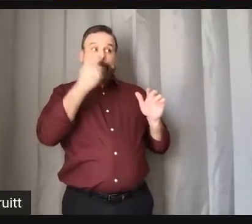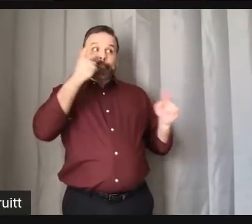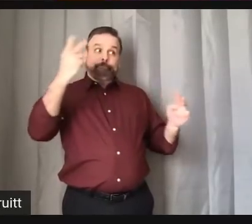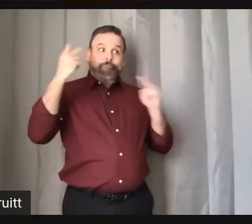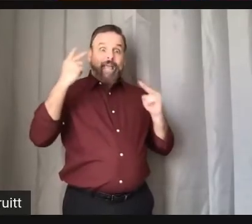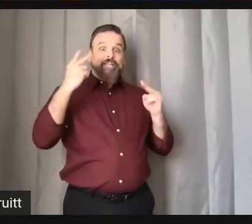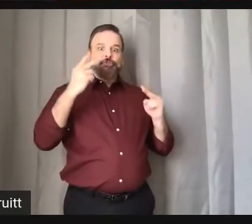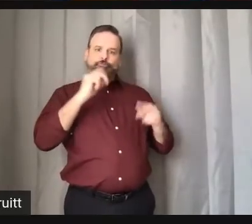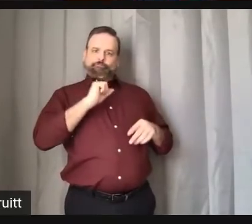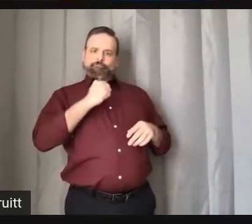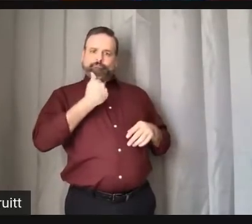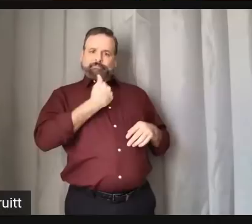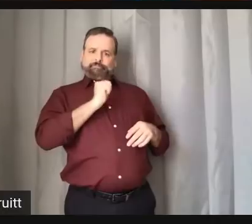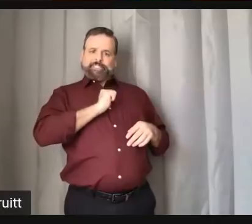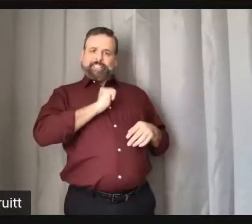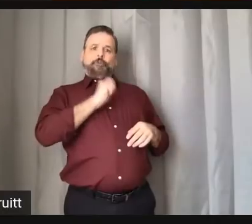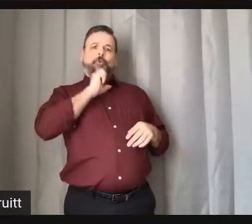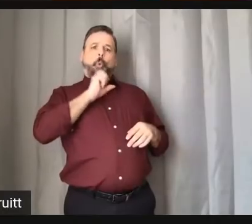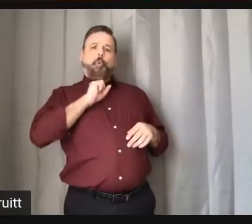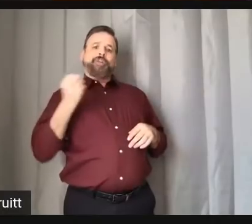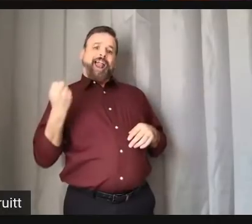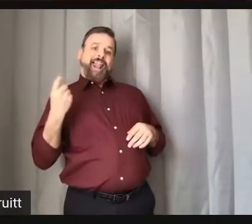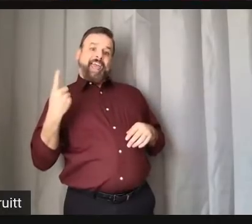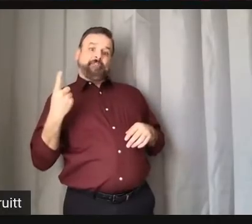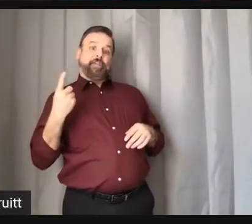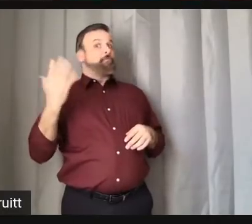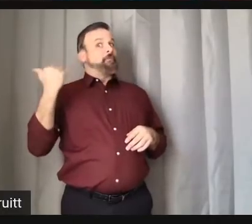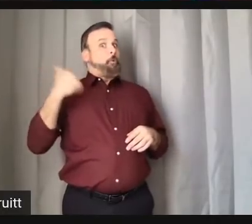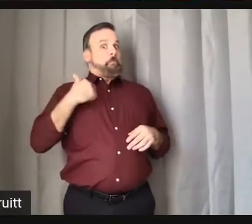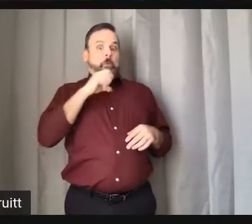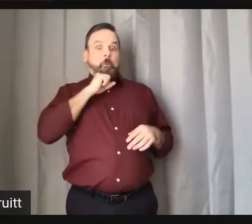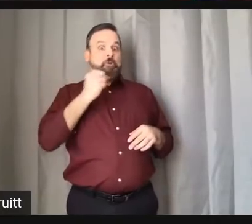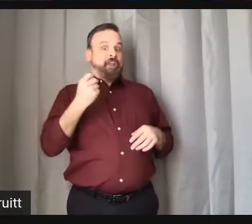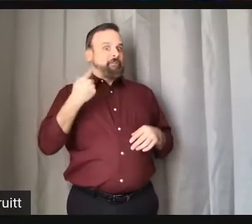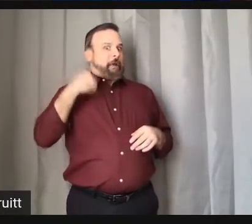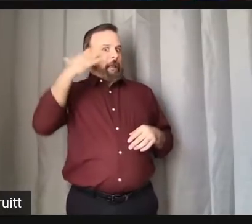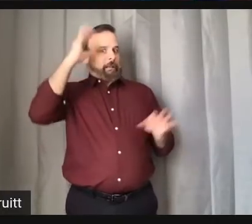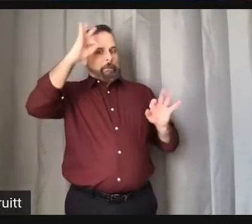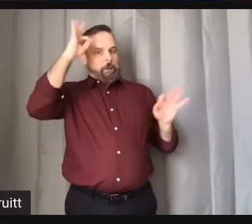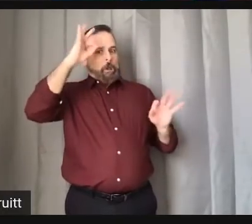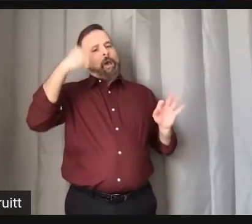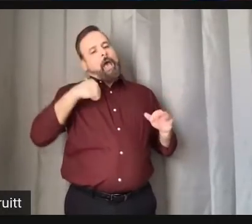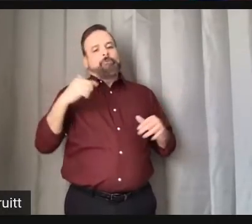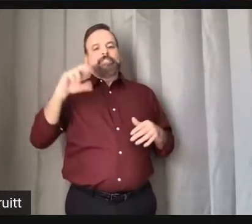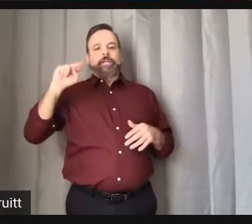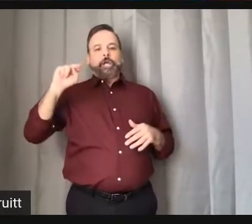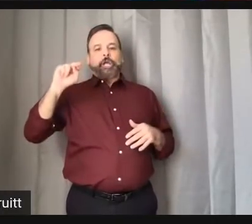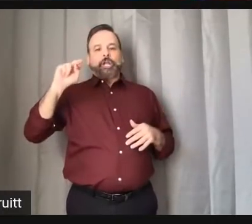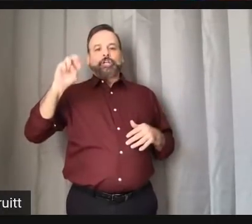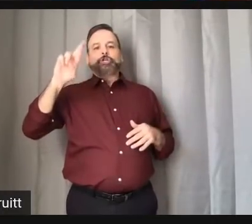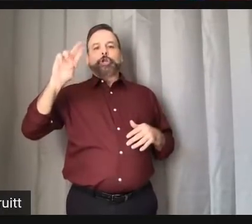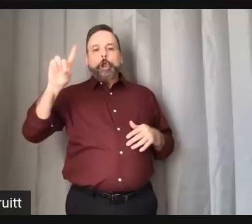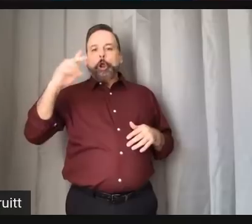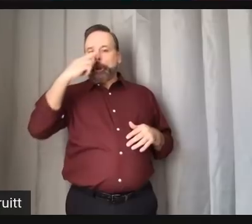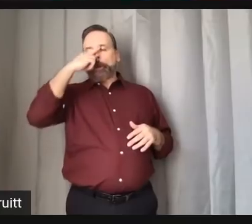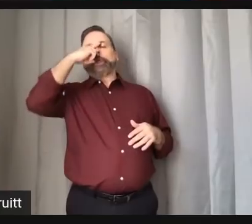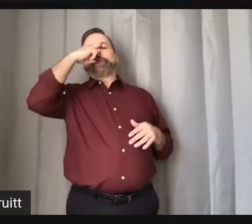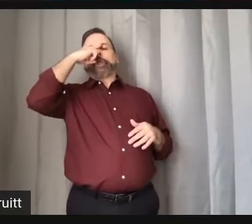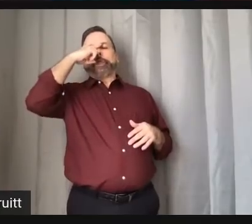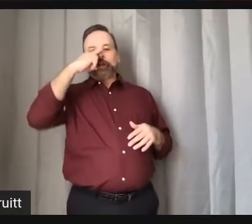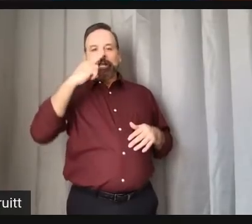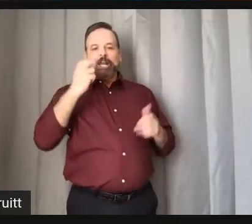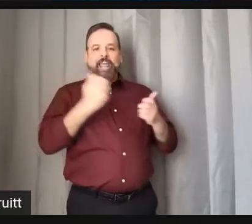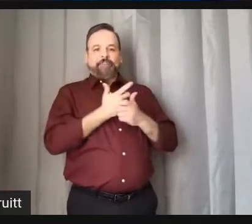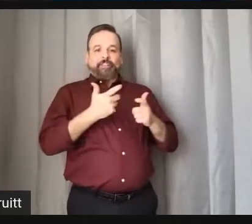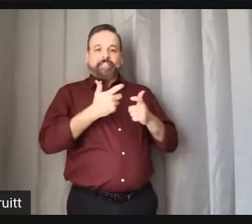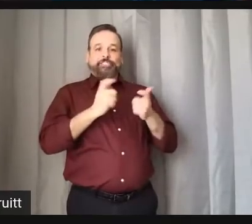was pretty cool at 11. I didn't necessarily know it at the time. You know, I was a big nerd, obviously. Everything has changed. I'm now a